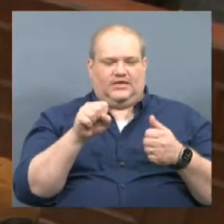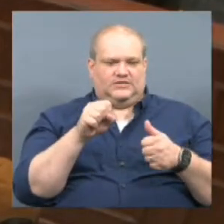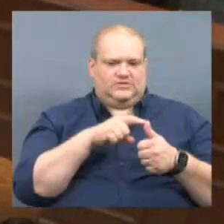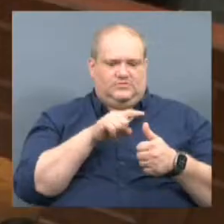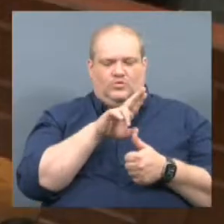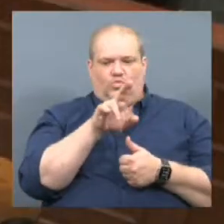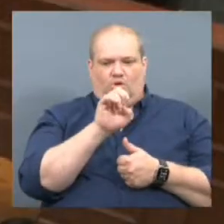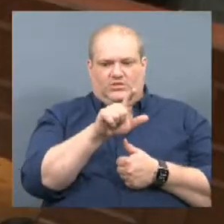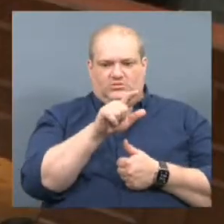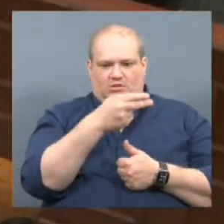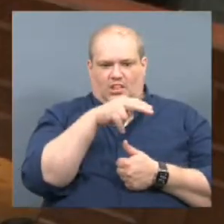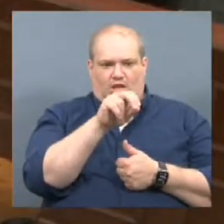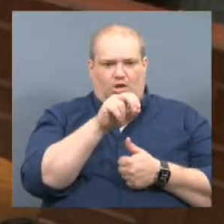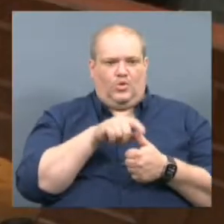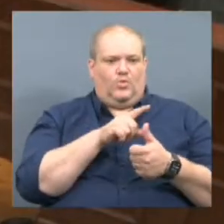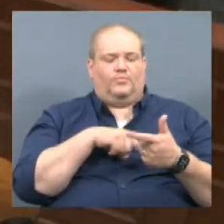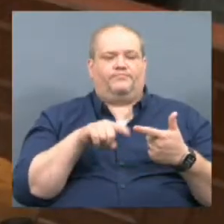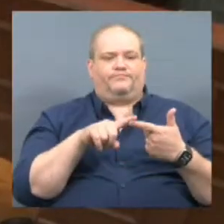Russell, No.